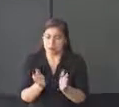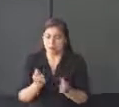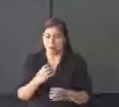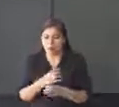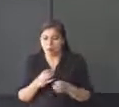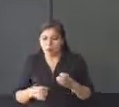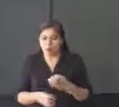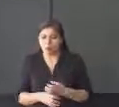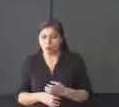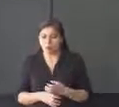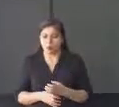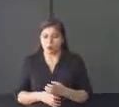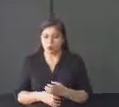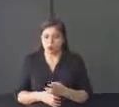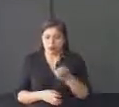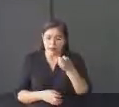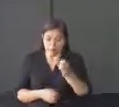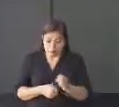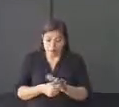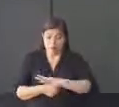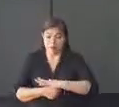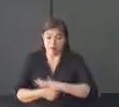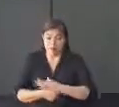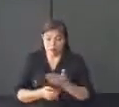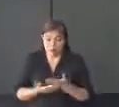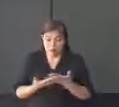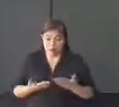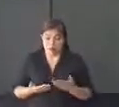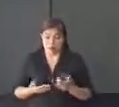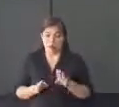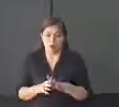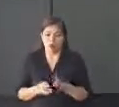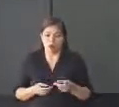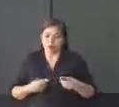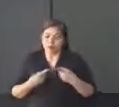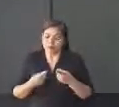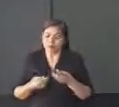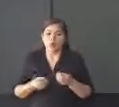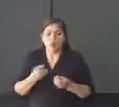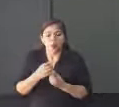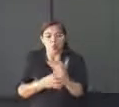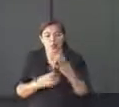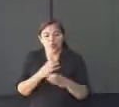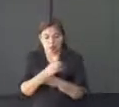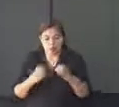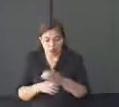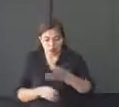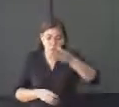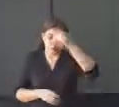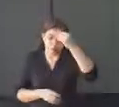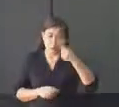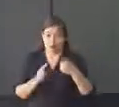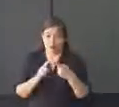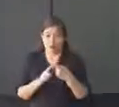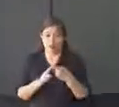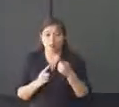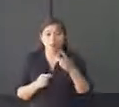capacity. And it is evident that this pandemic has left us some learning. Number